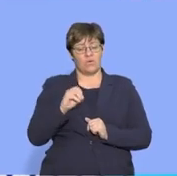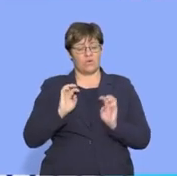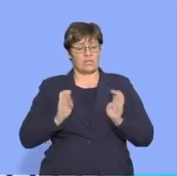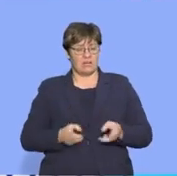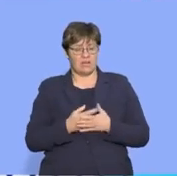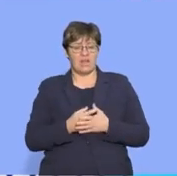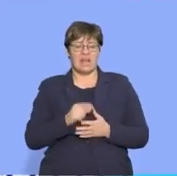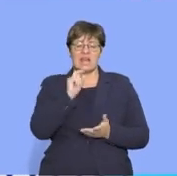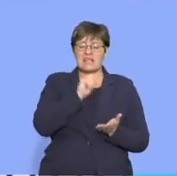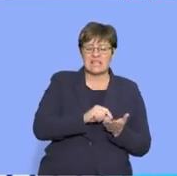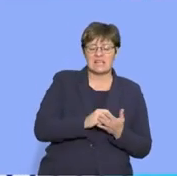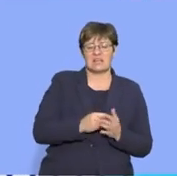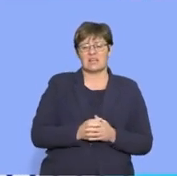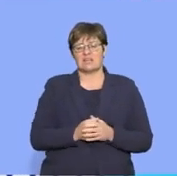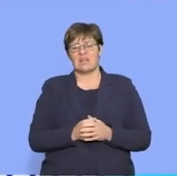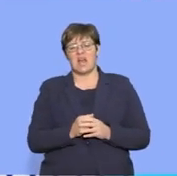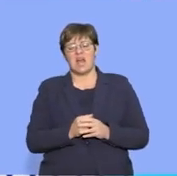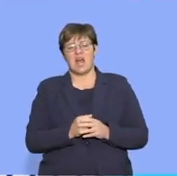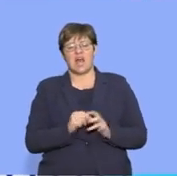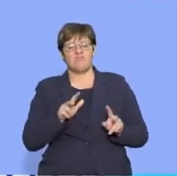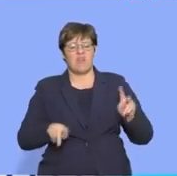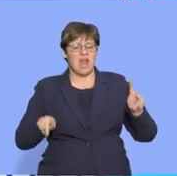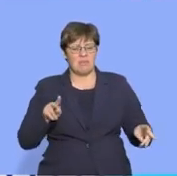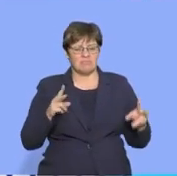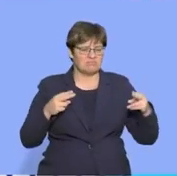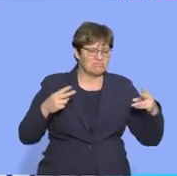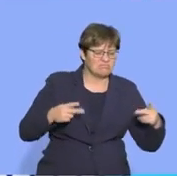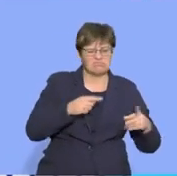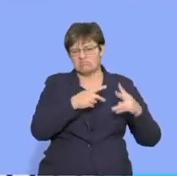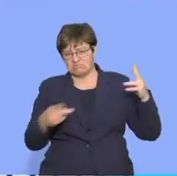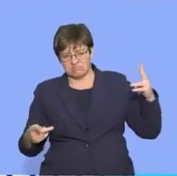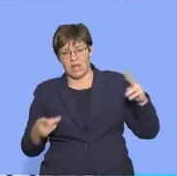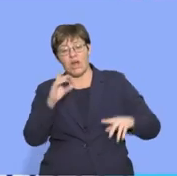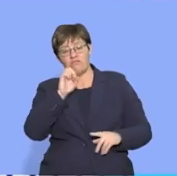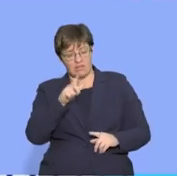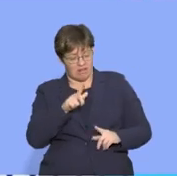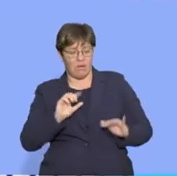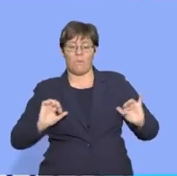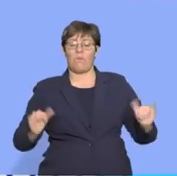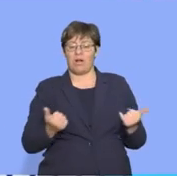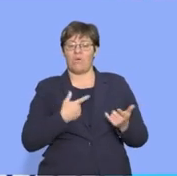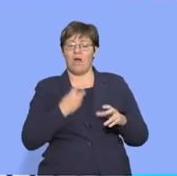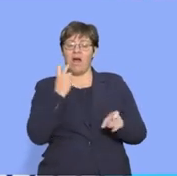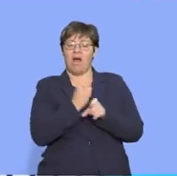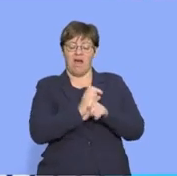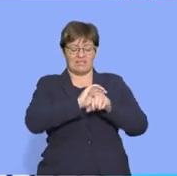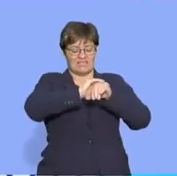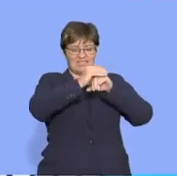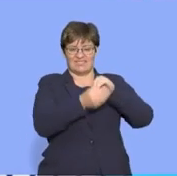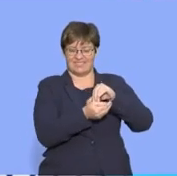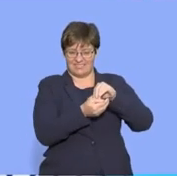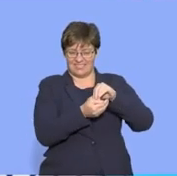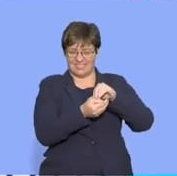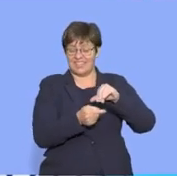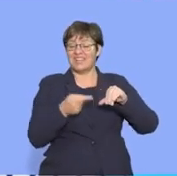animals with exoskeletons like your insects, your arthropods, your crabs, things like that, they fossilize very well